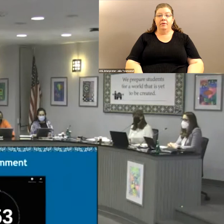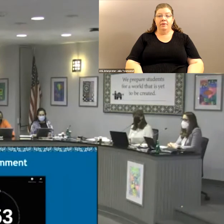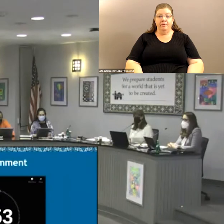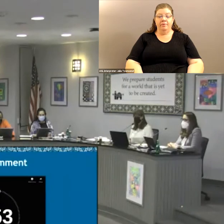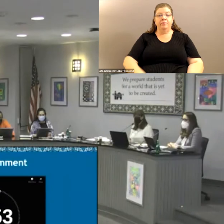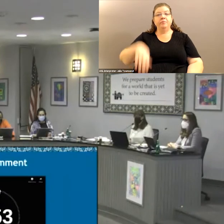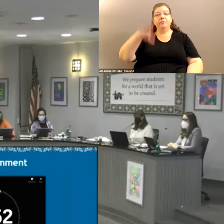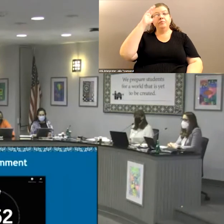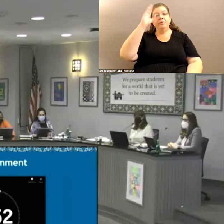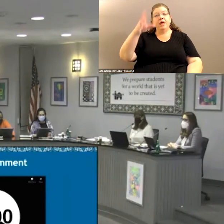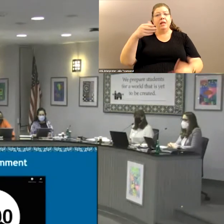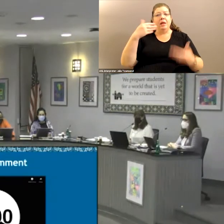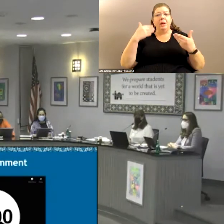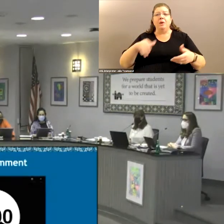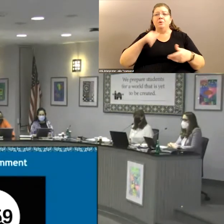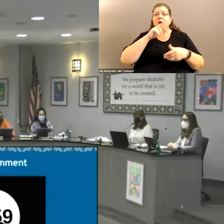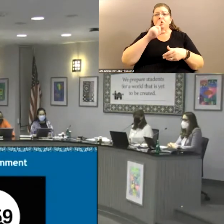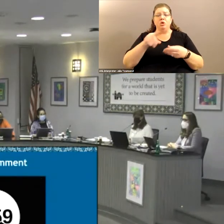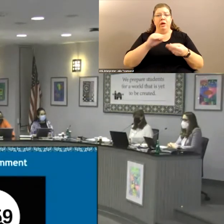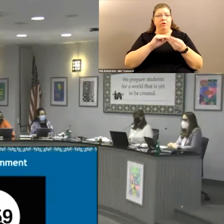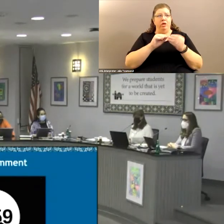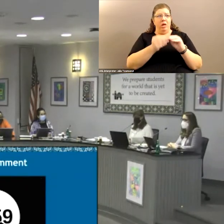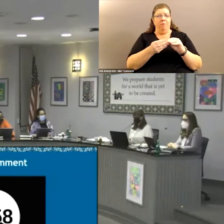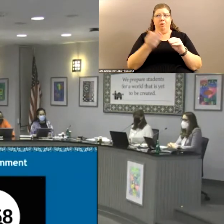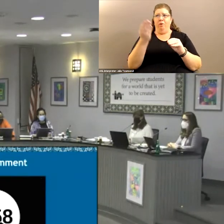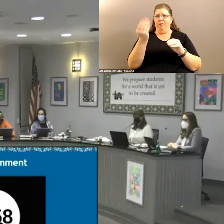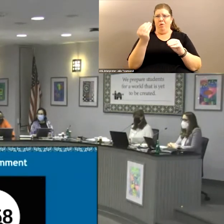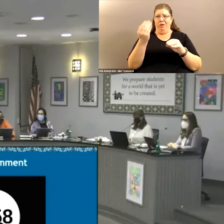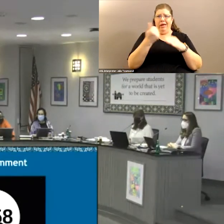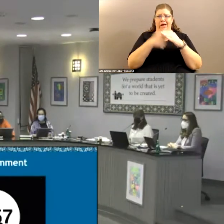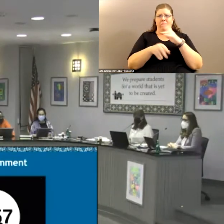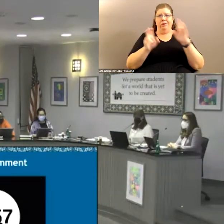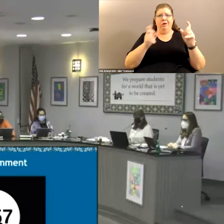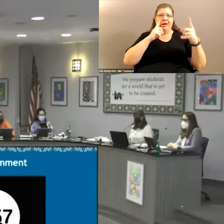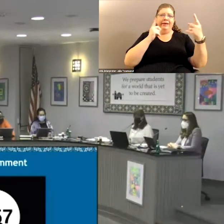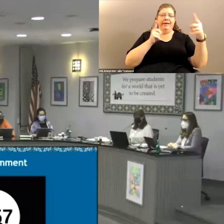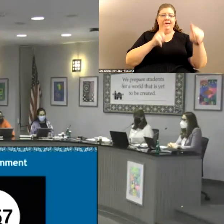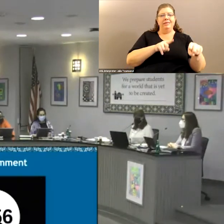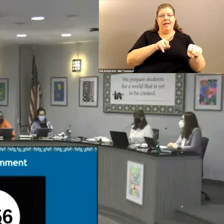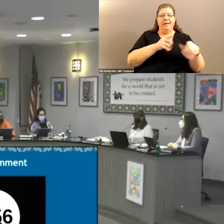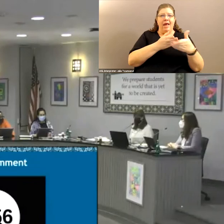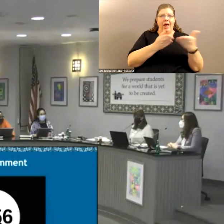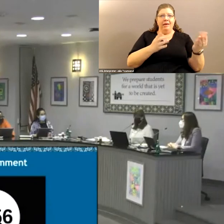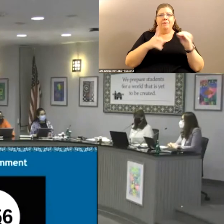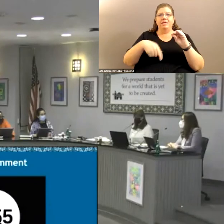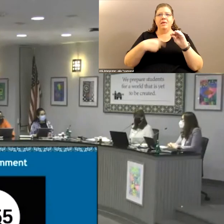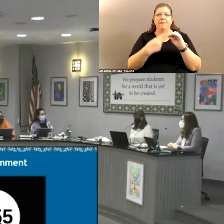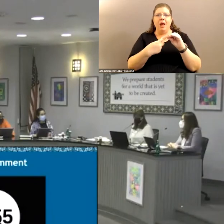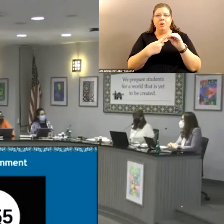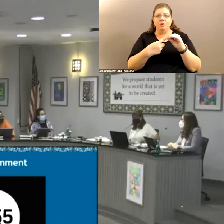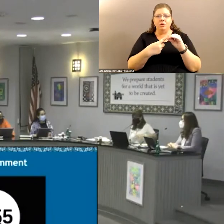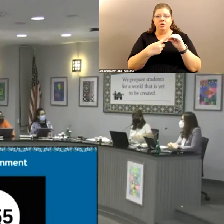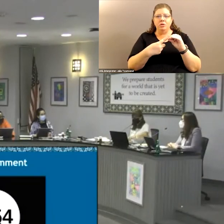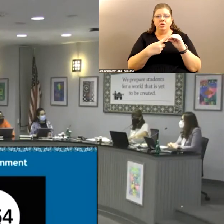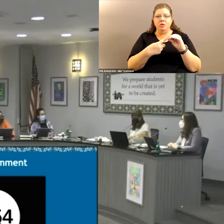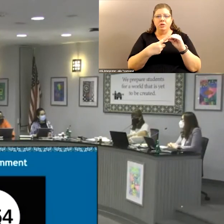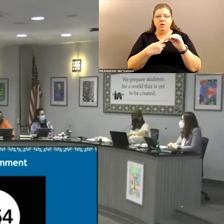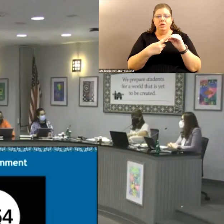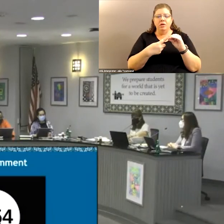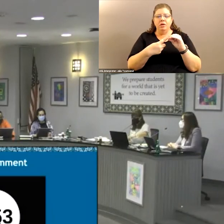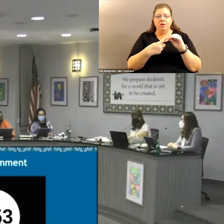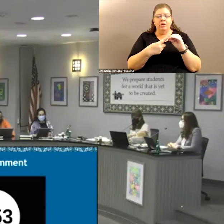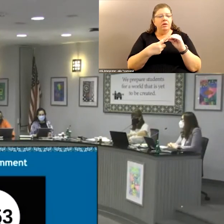hello i'm not sure if number 14 falls under the consent item it's about um the financial